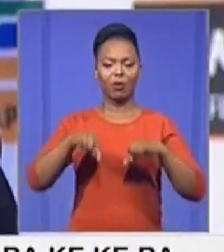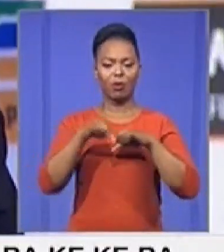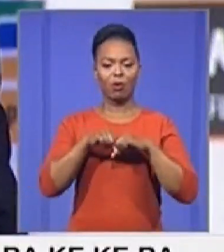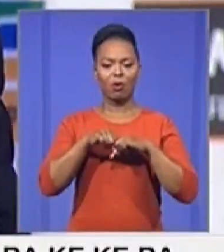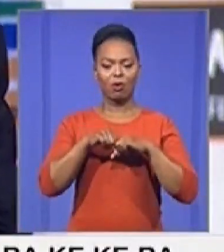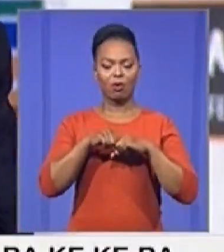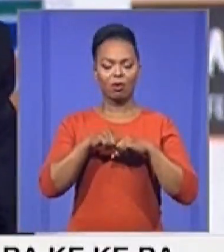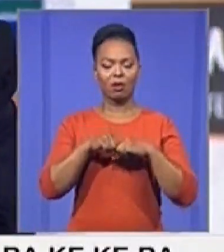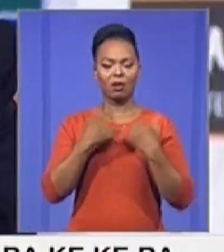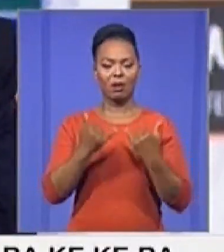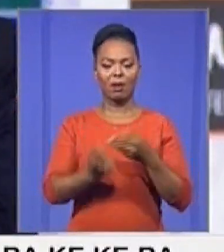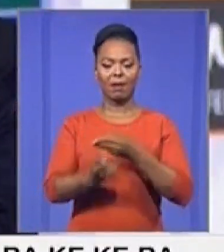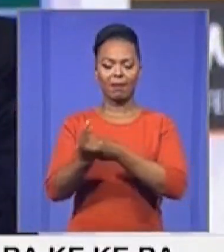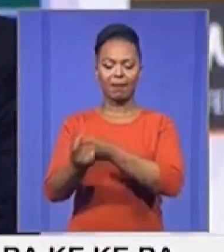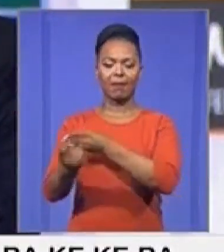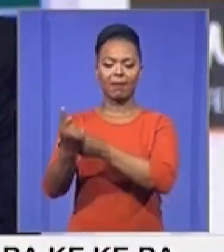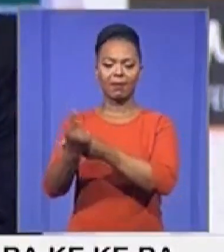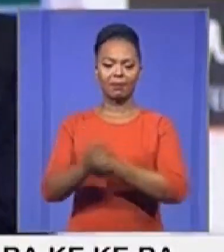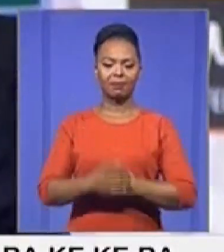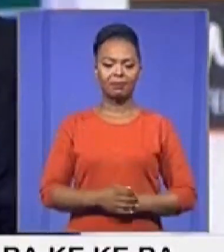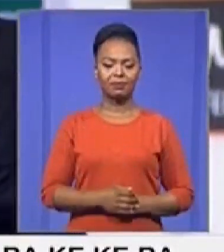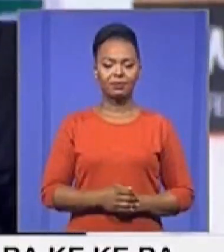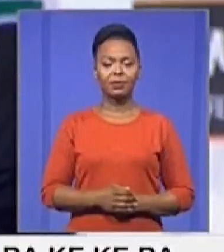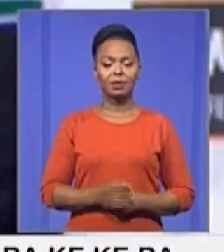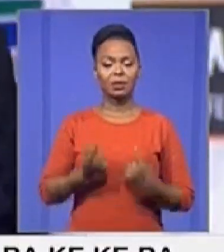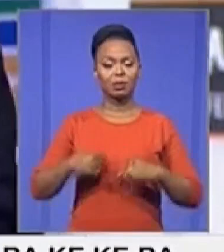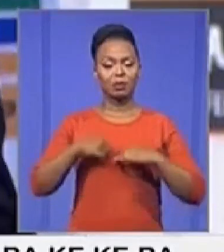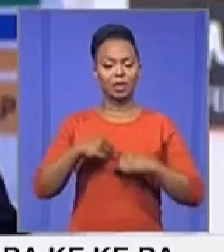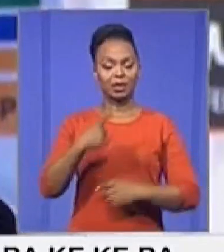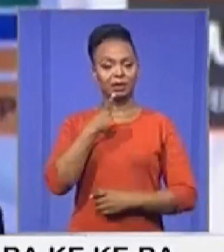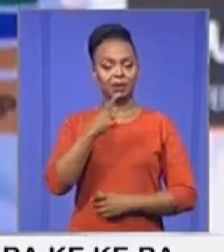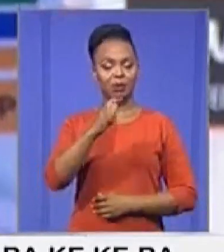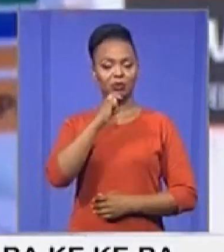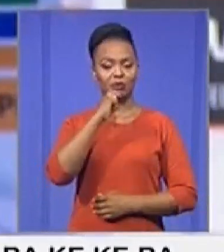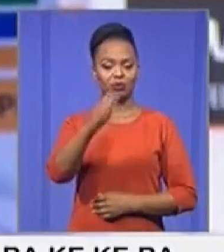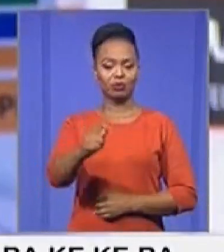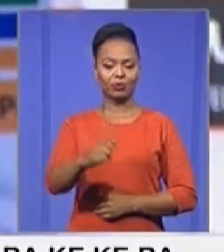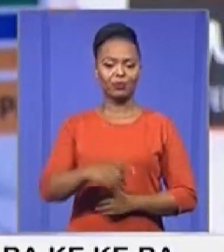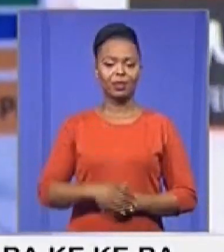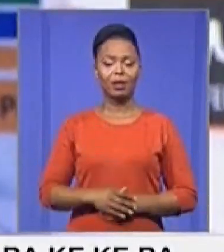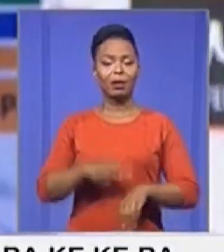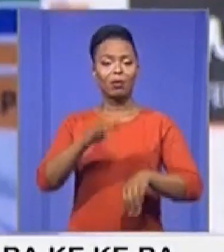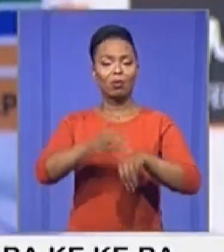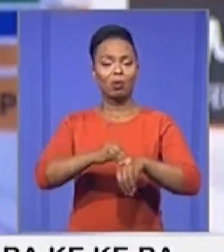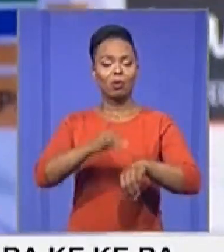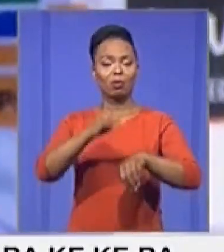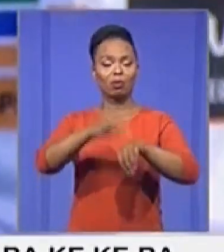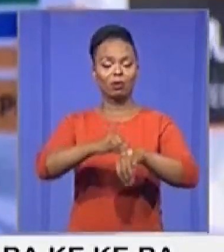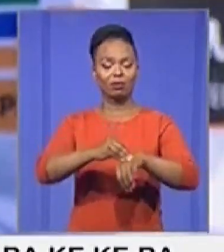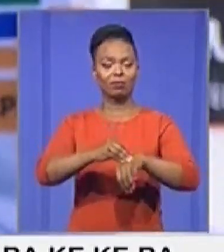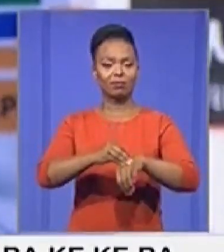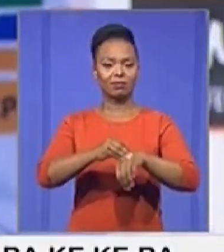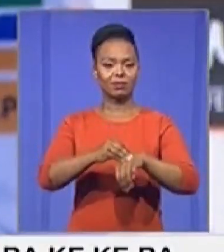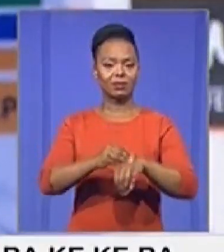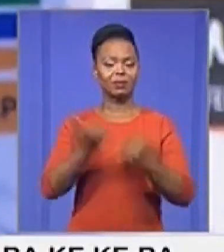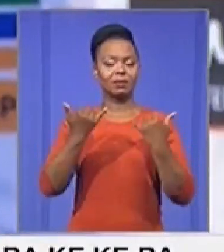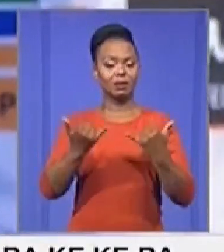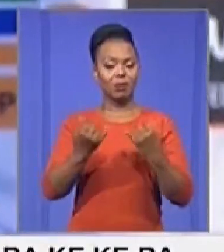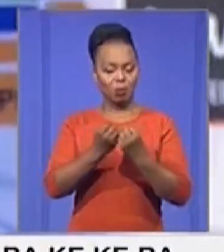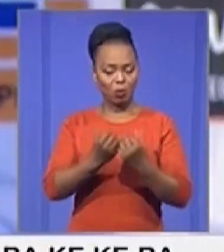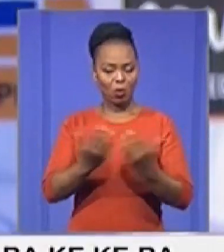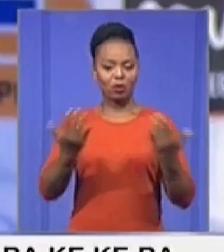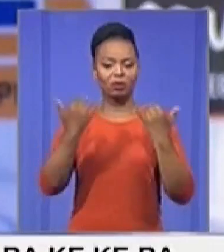ona. And ha re bua nnete ke mathata a re itseng